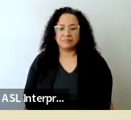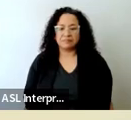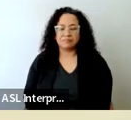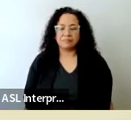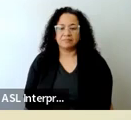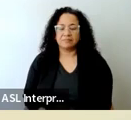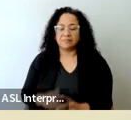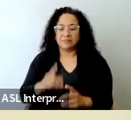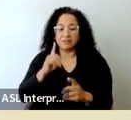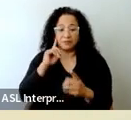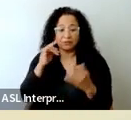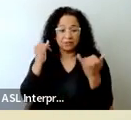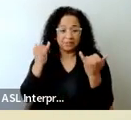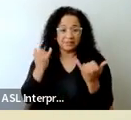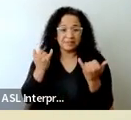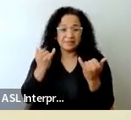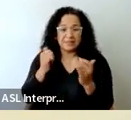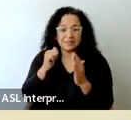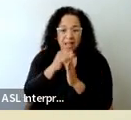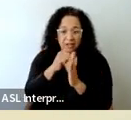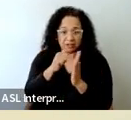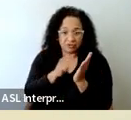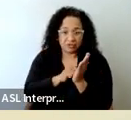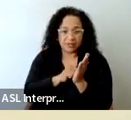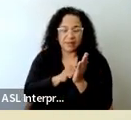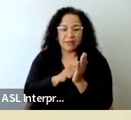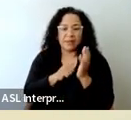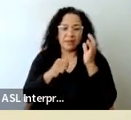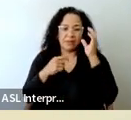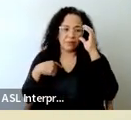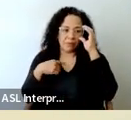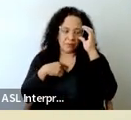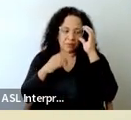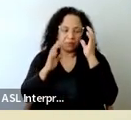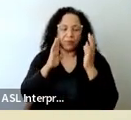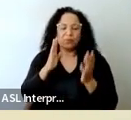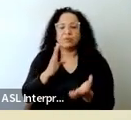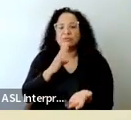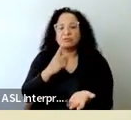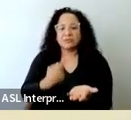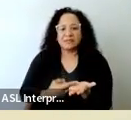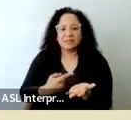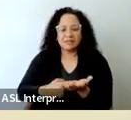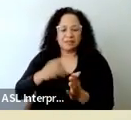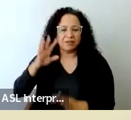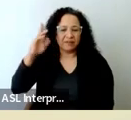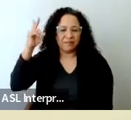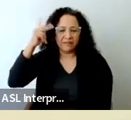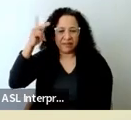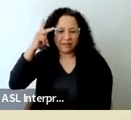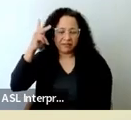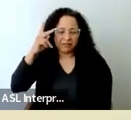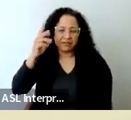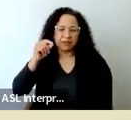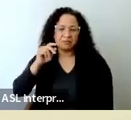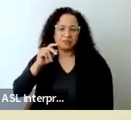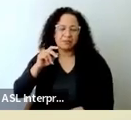For today's agenda, we will be discussing the philosophy,